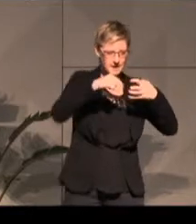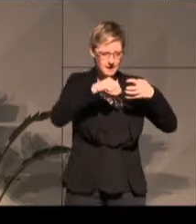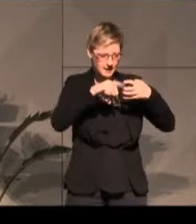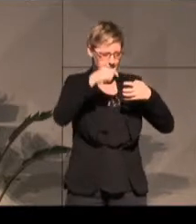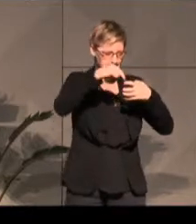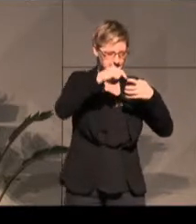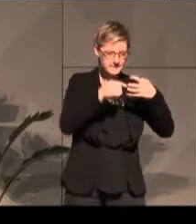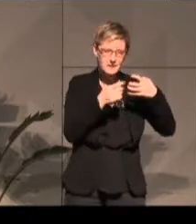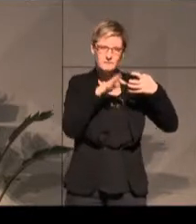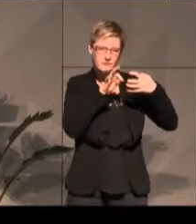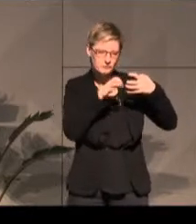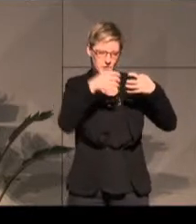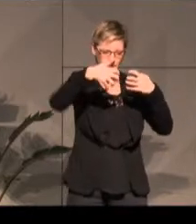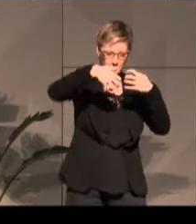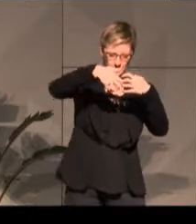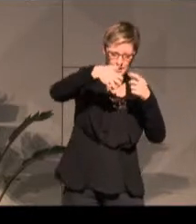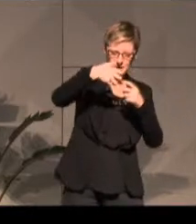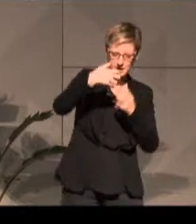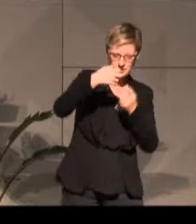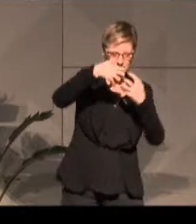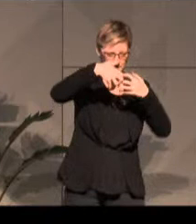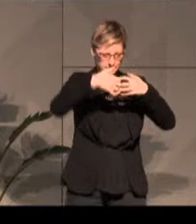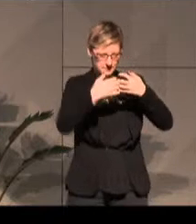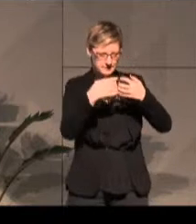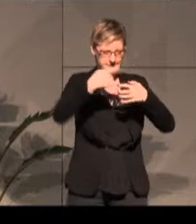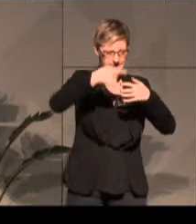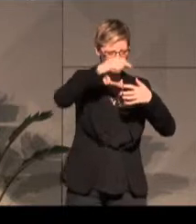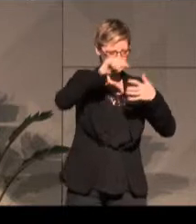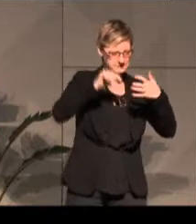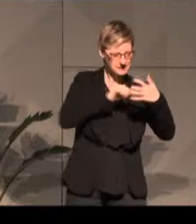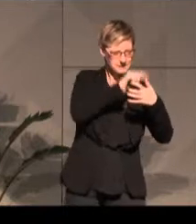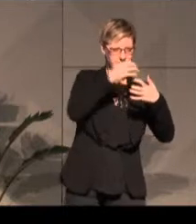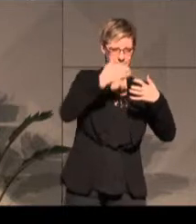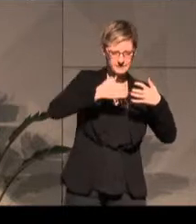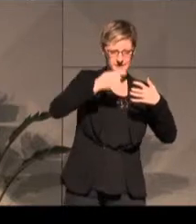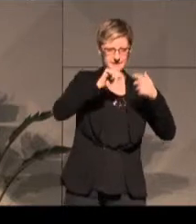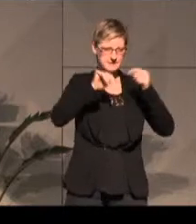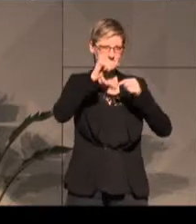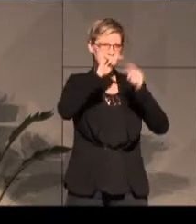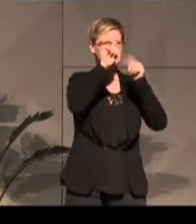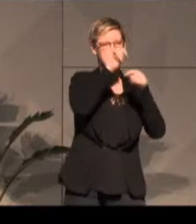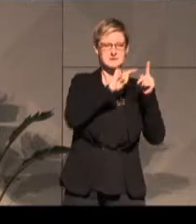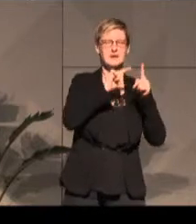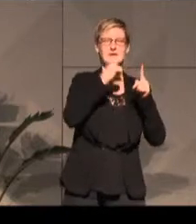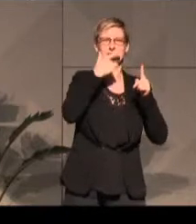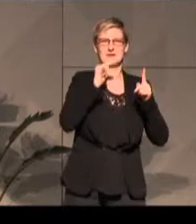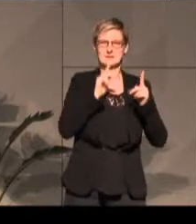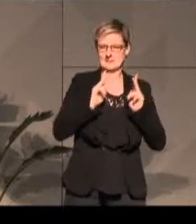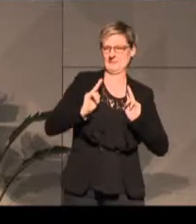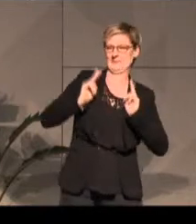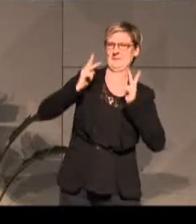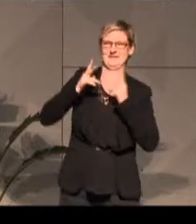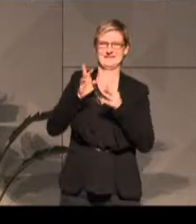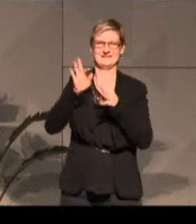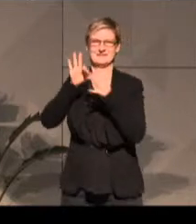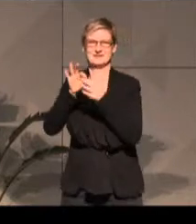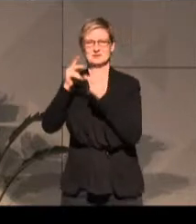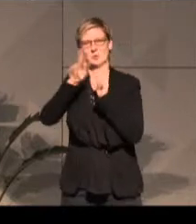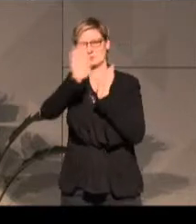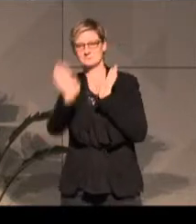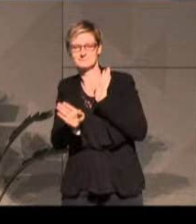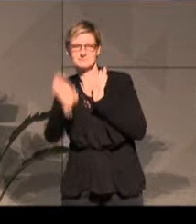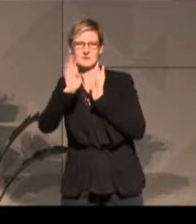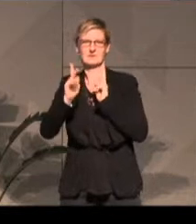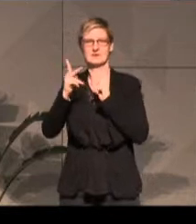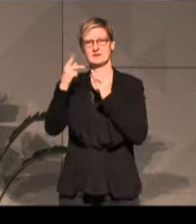and taking a look at every little cog and to see out of every cog how many teeth it has. This is what we set